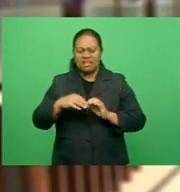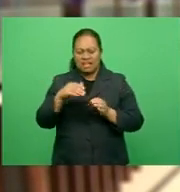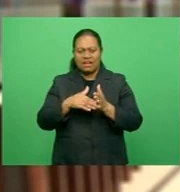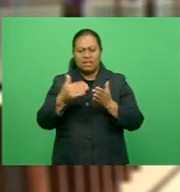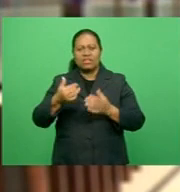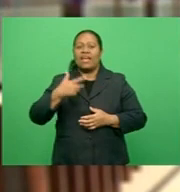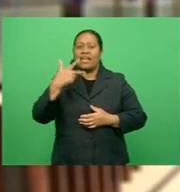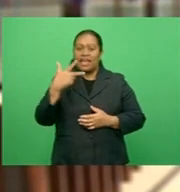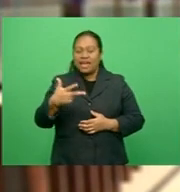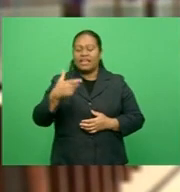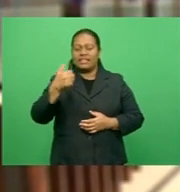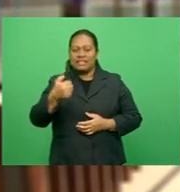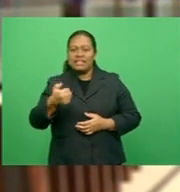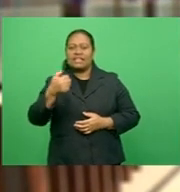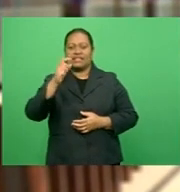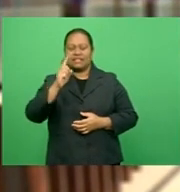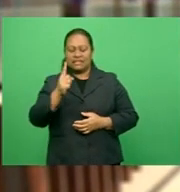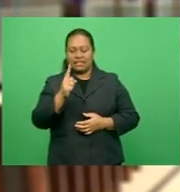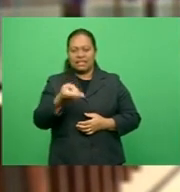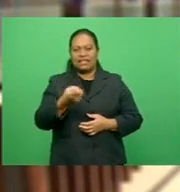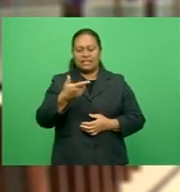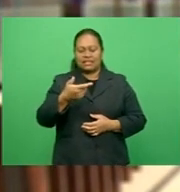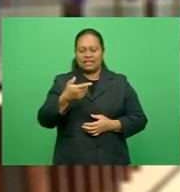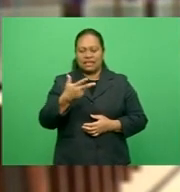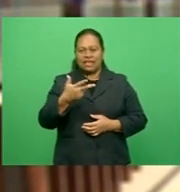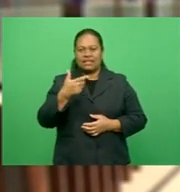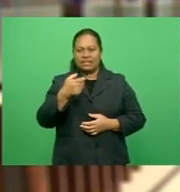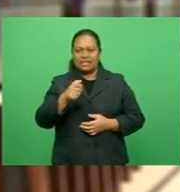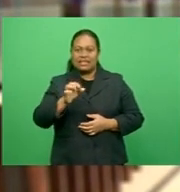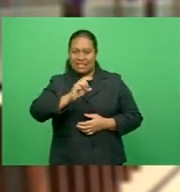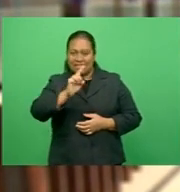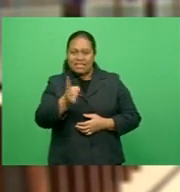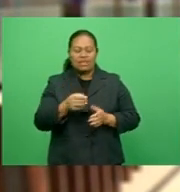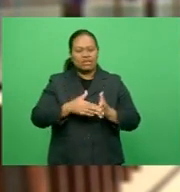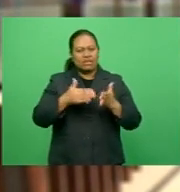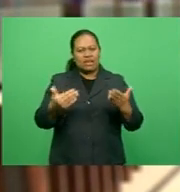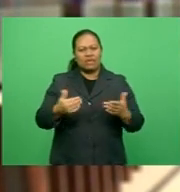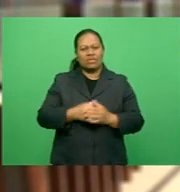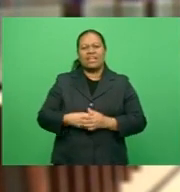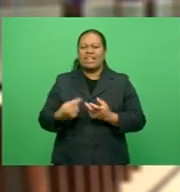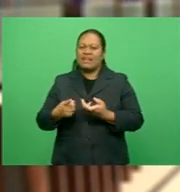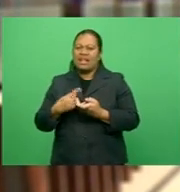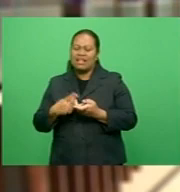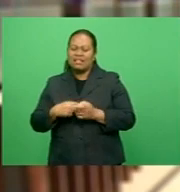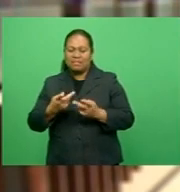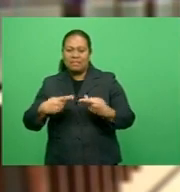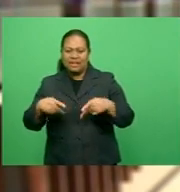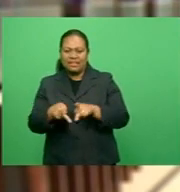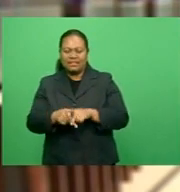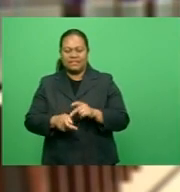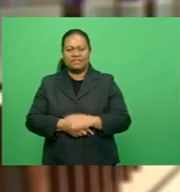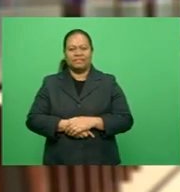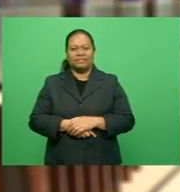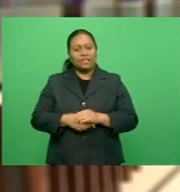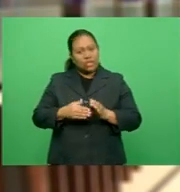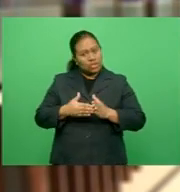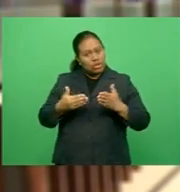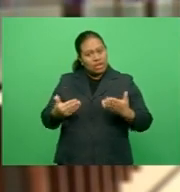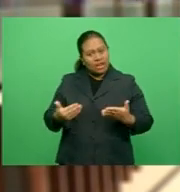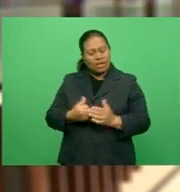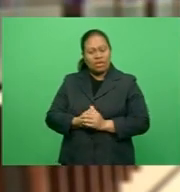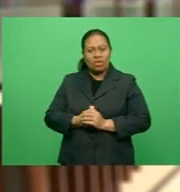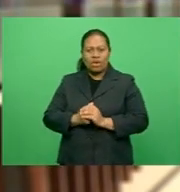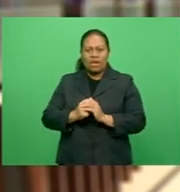at 860,000, while both housing stats and the Philadelphia Fed Business Index fell. Meanwhile, the pound